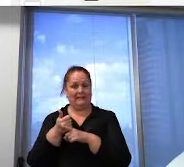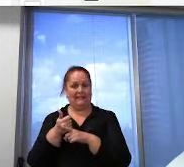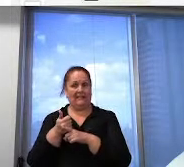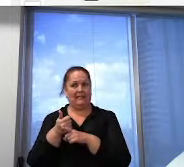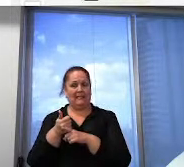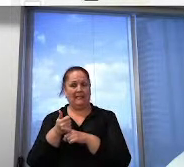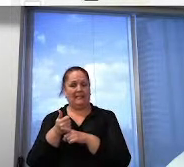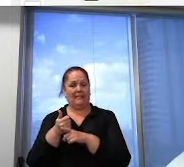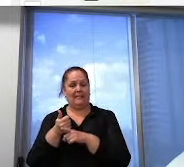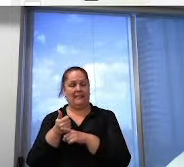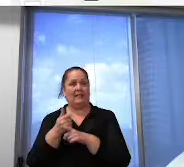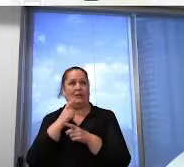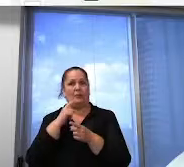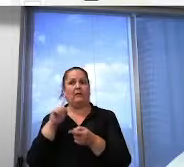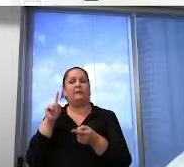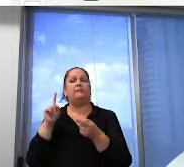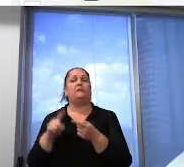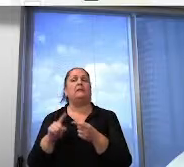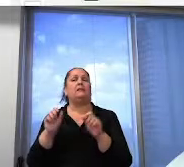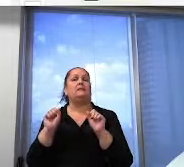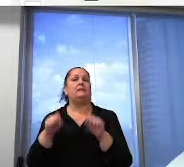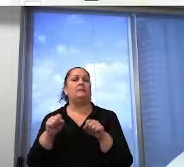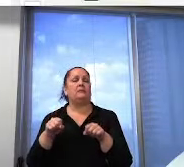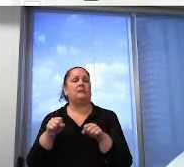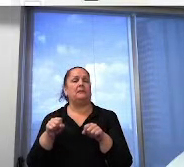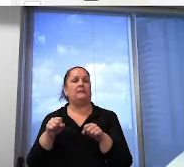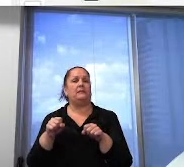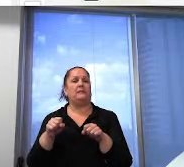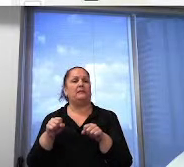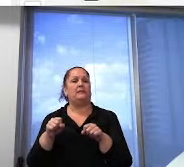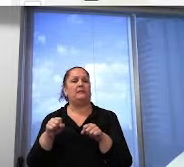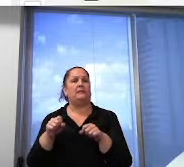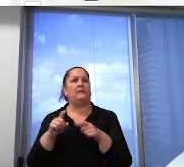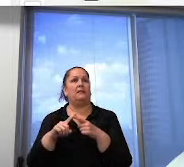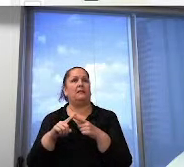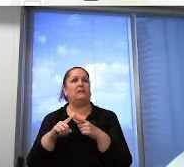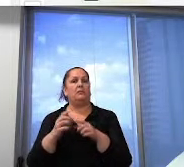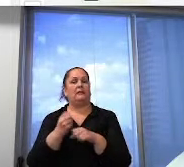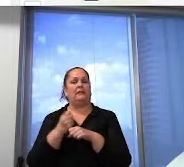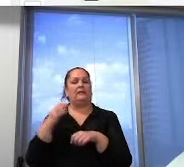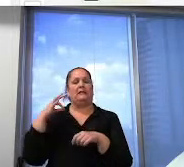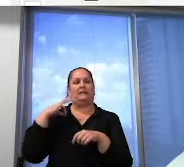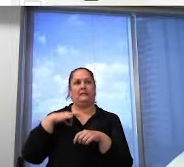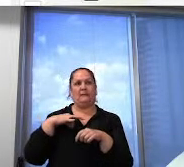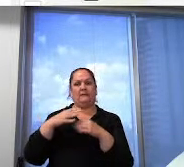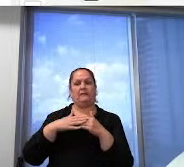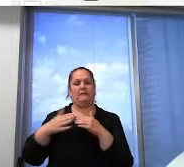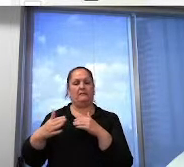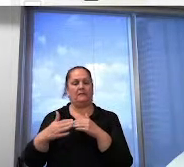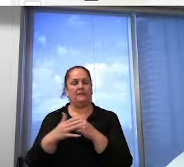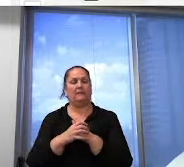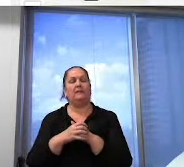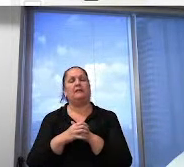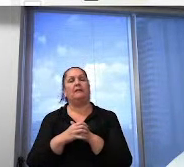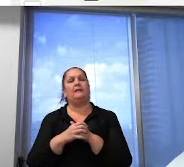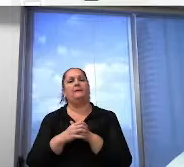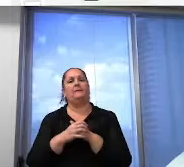itself, we're basically reducing the possibilities of getting those benefits moving forward.